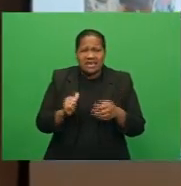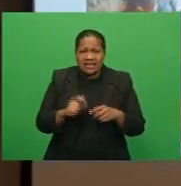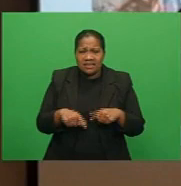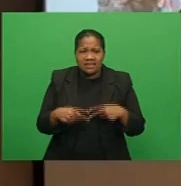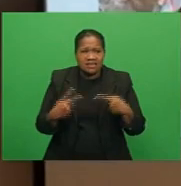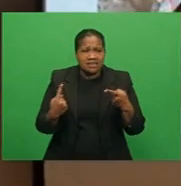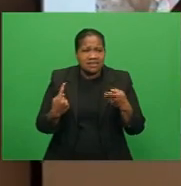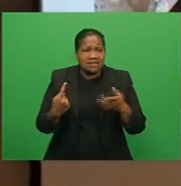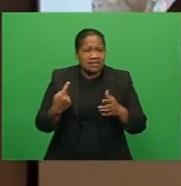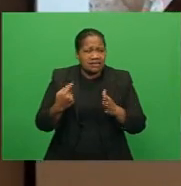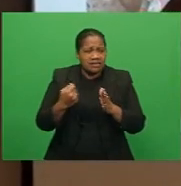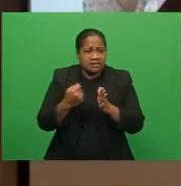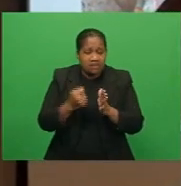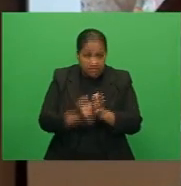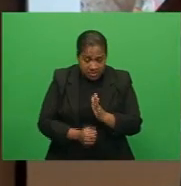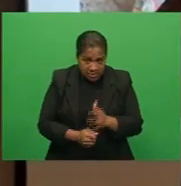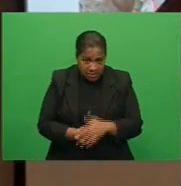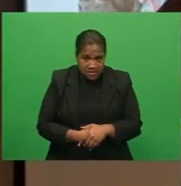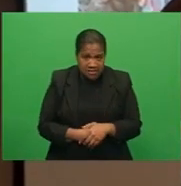is pregnant,